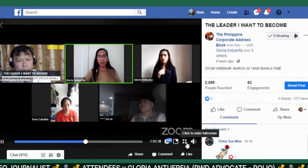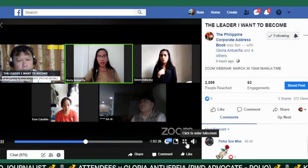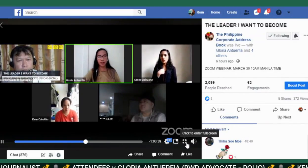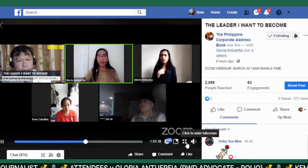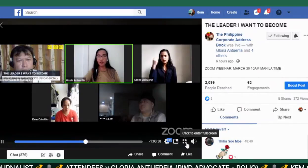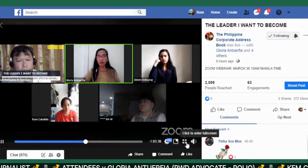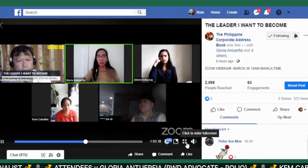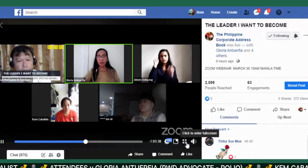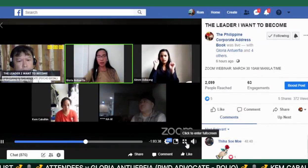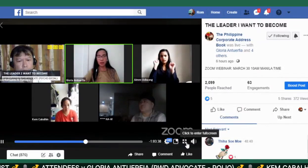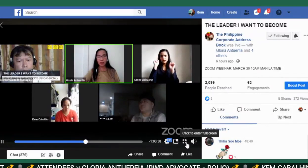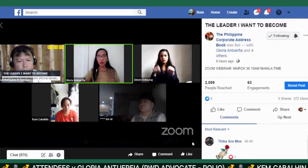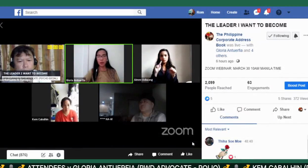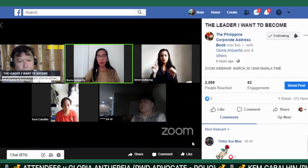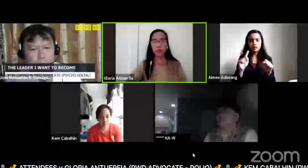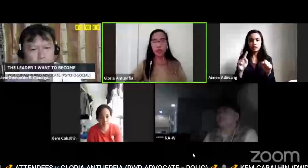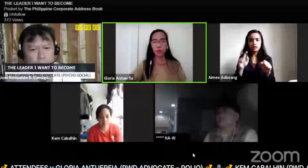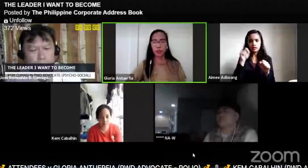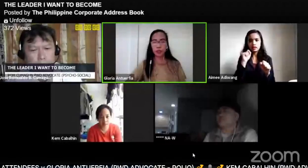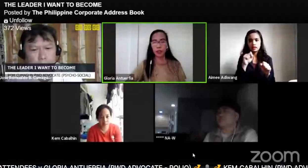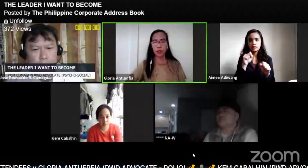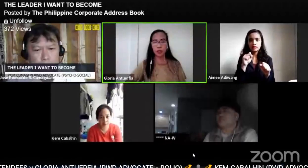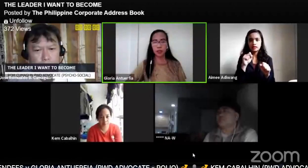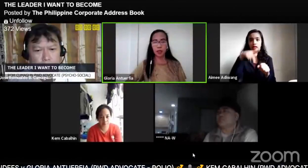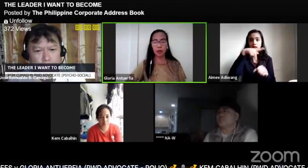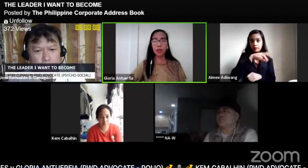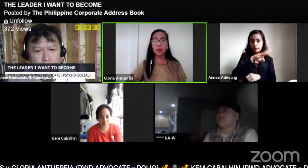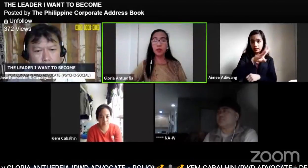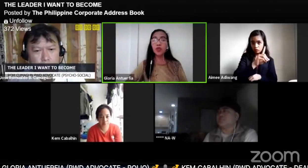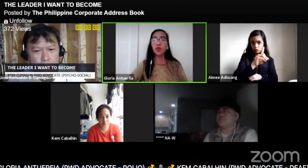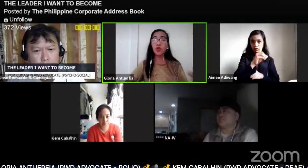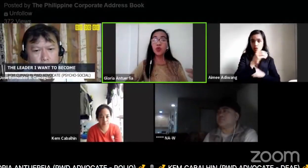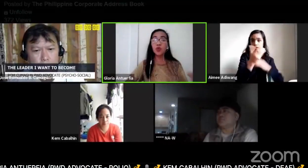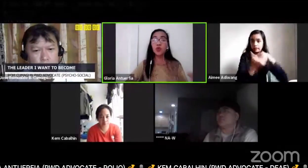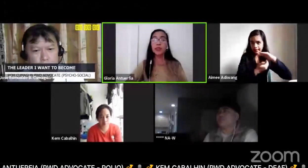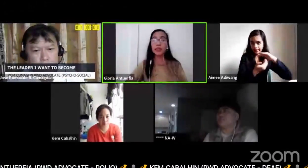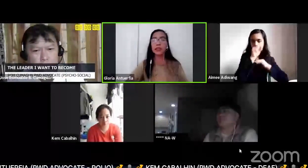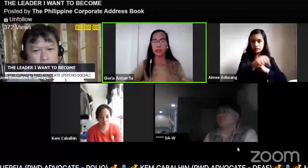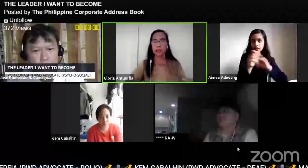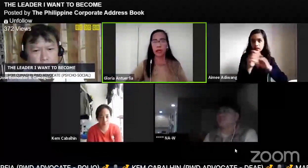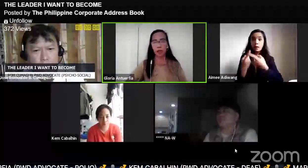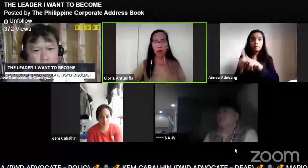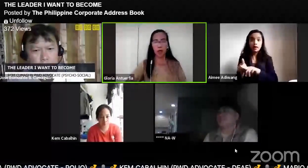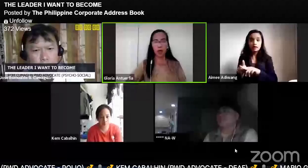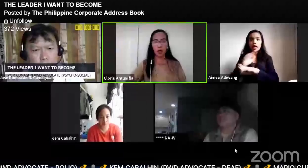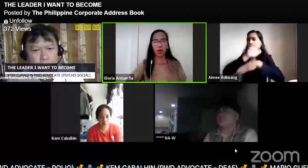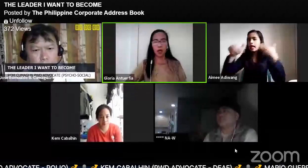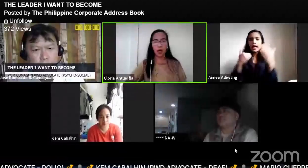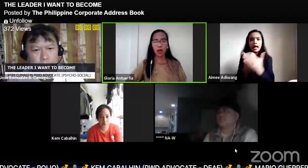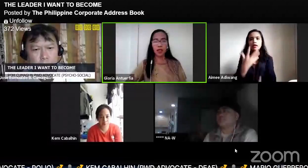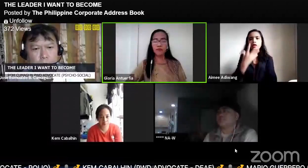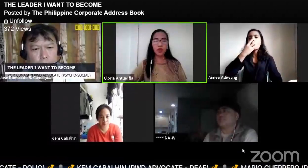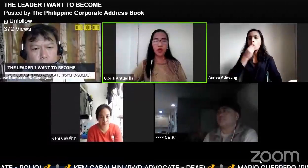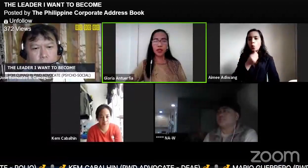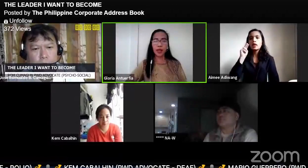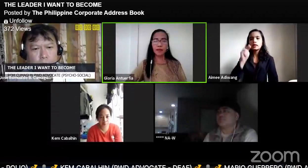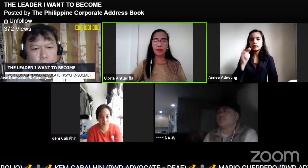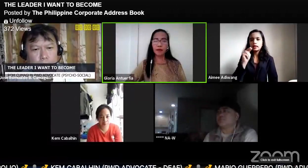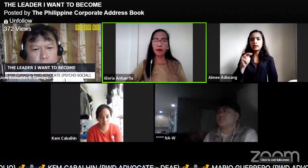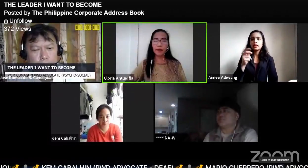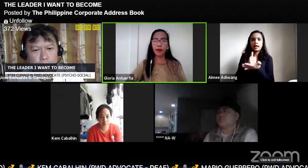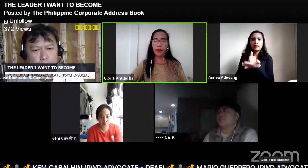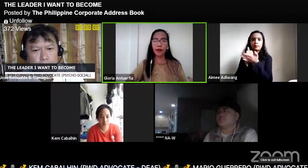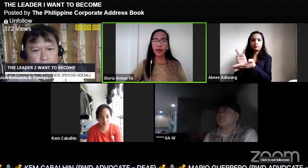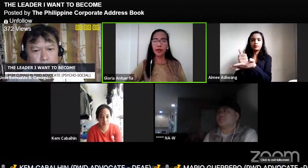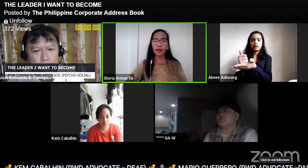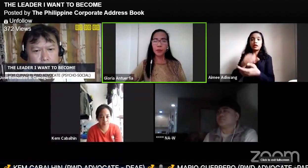we cater not only persons with disabilities, but those who need help. Even you're not